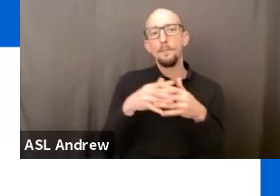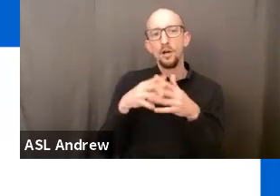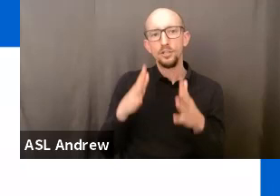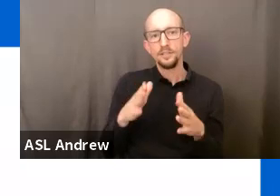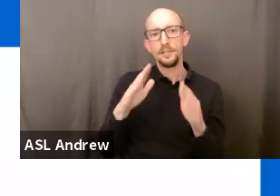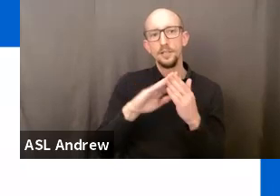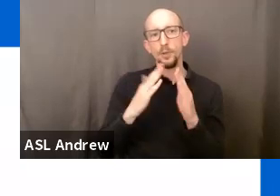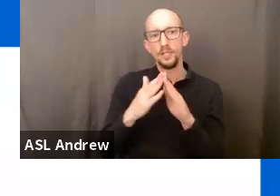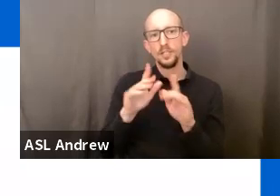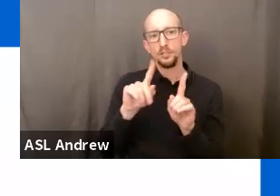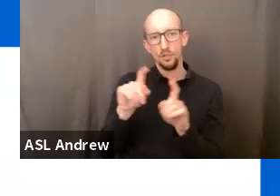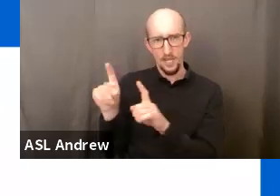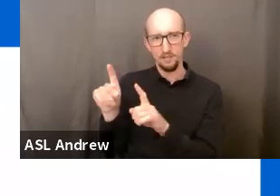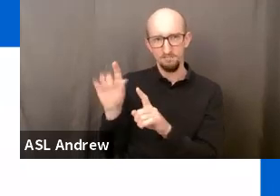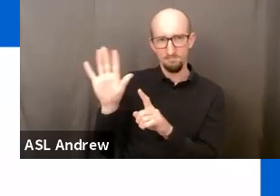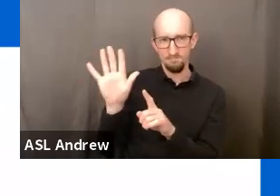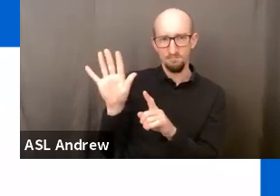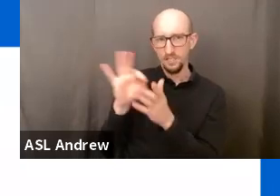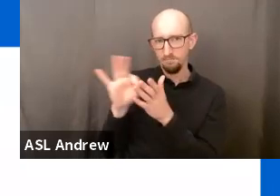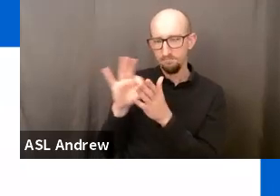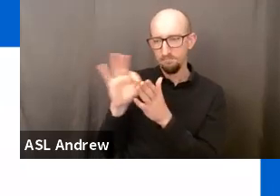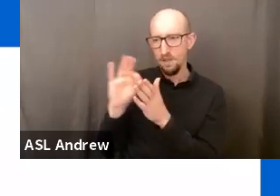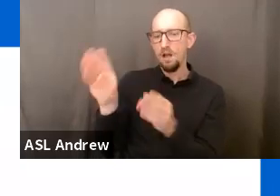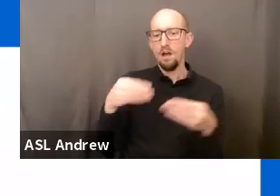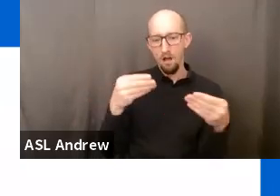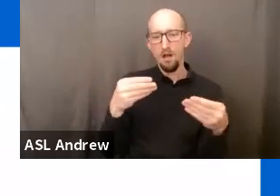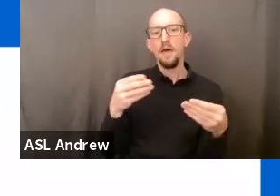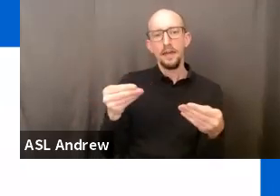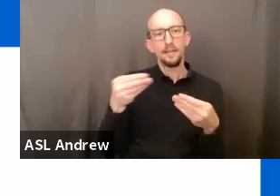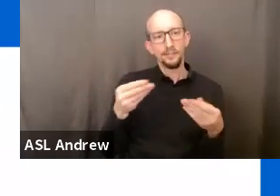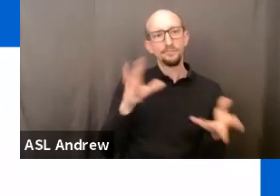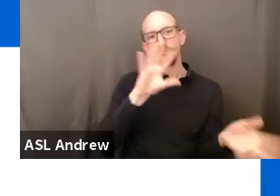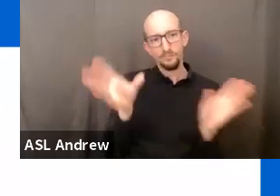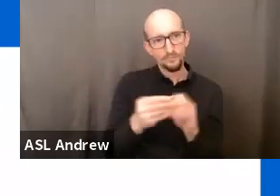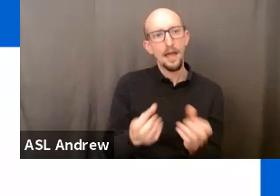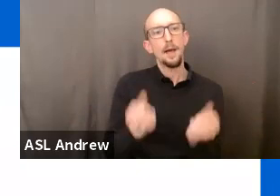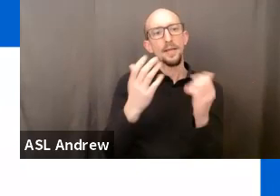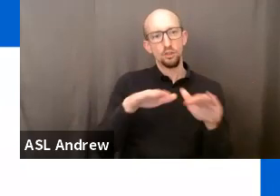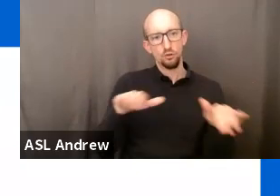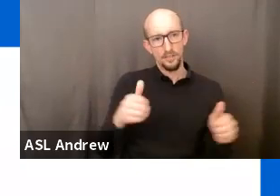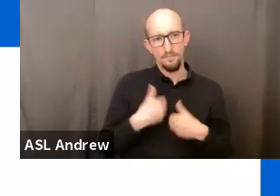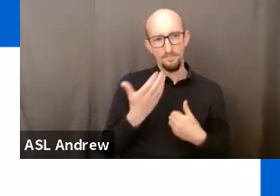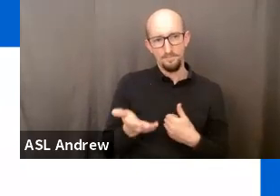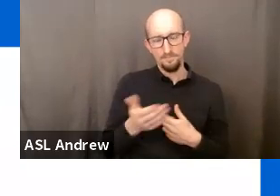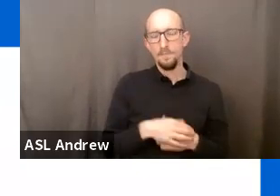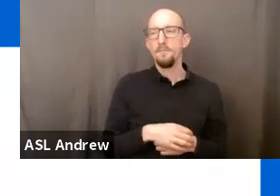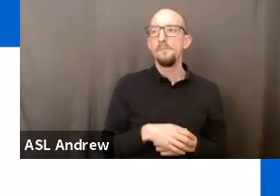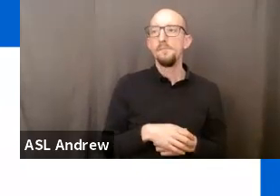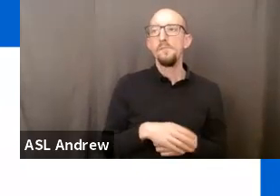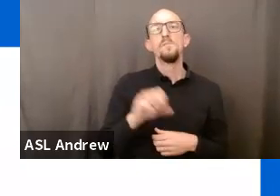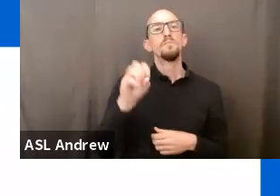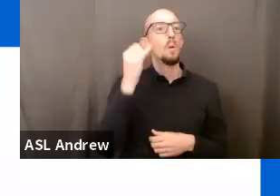a like a cumulative number of children. So say there